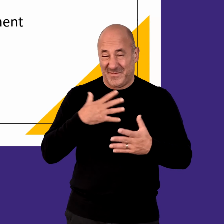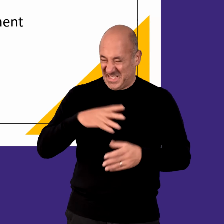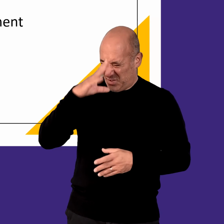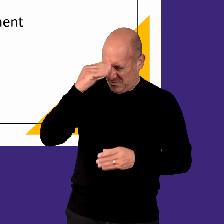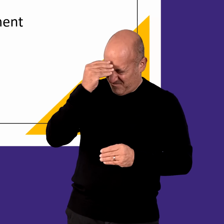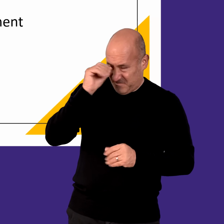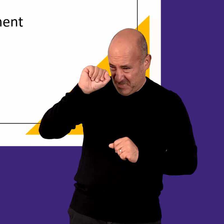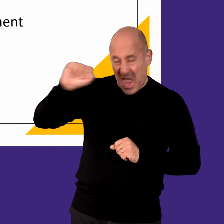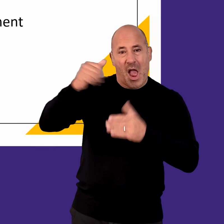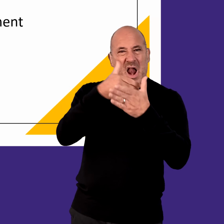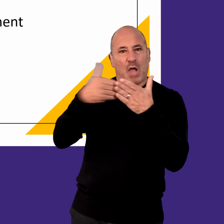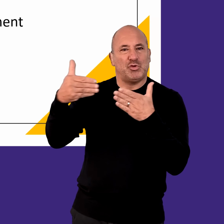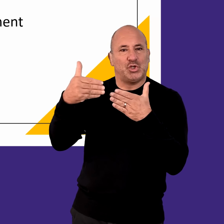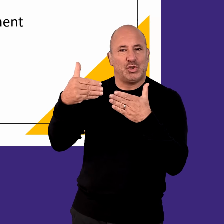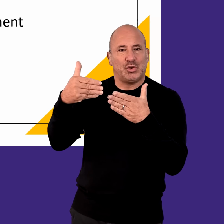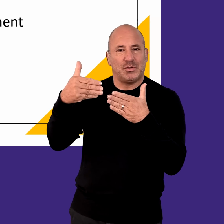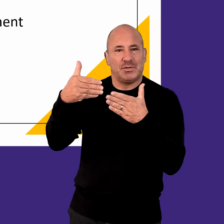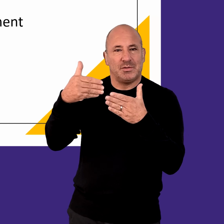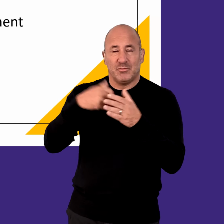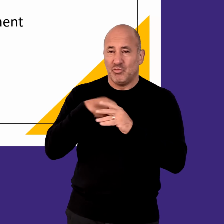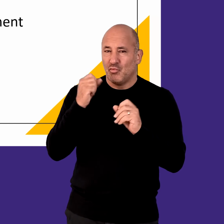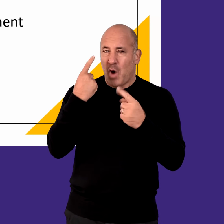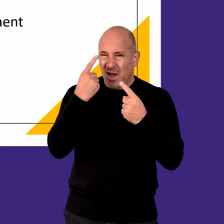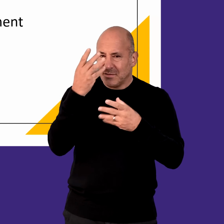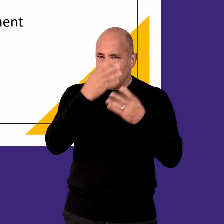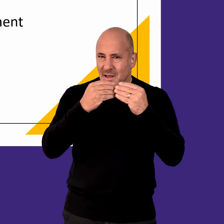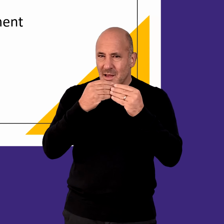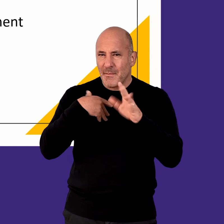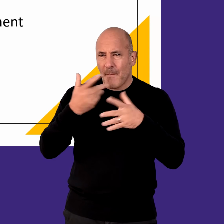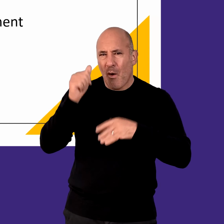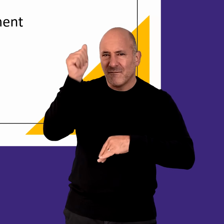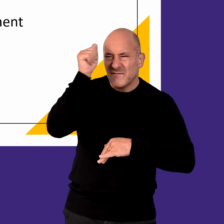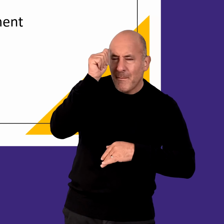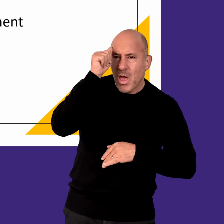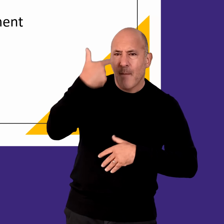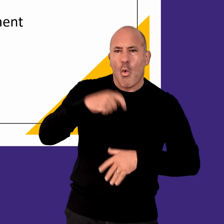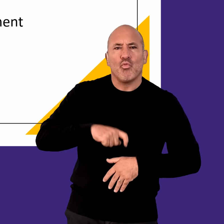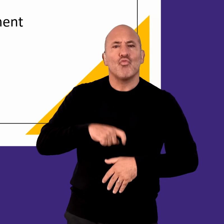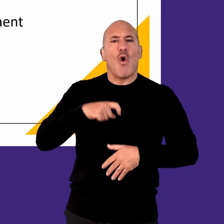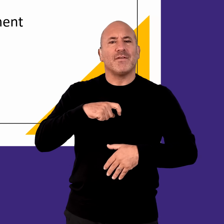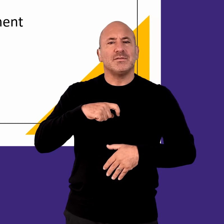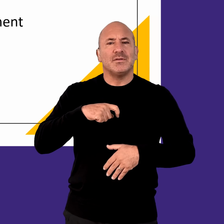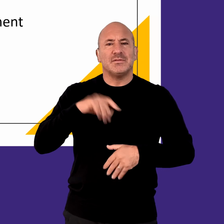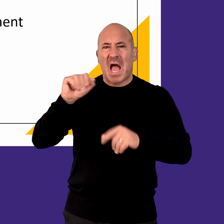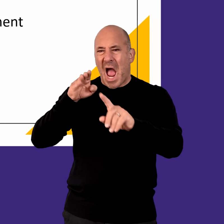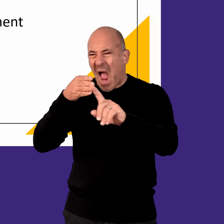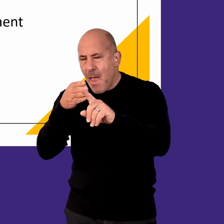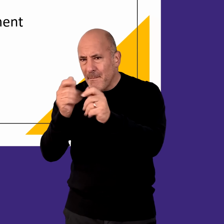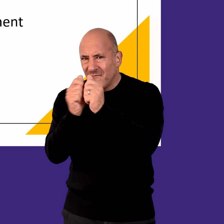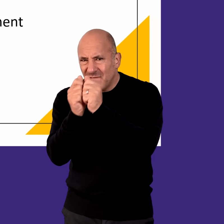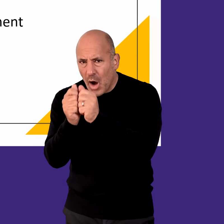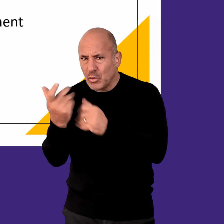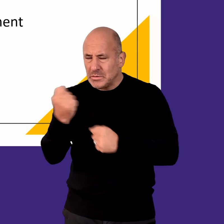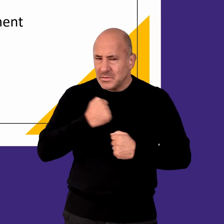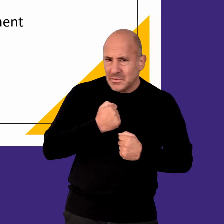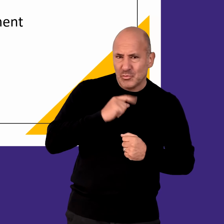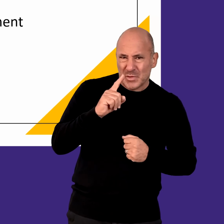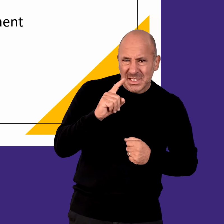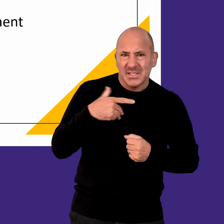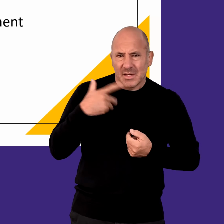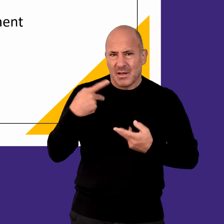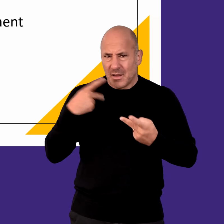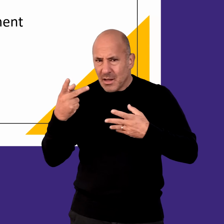As I mentioned earlier, we really set out to learn their language. We've learned that it builds familiarity and confidence that we have shared aims